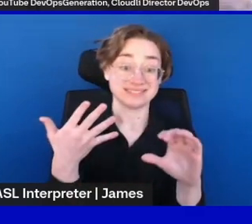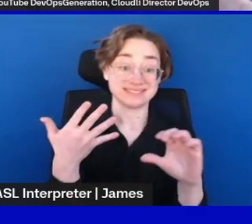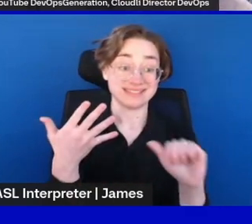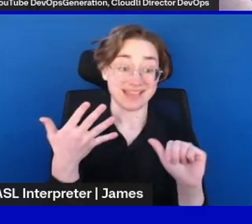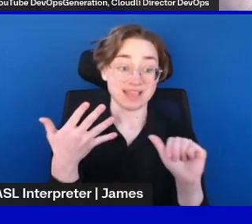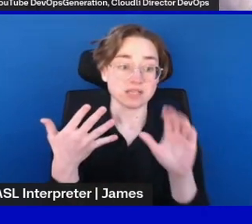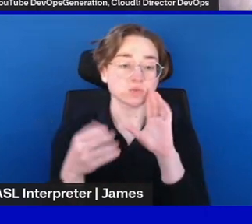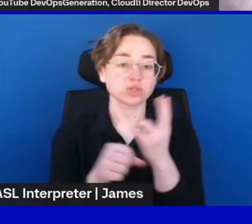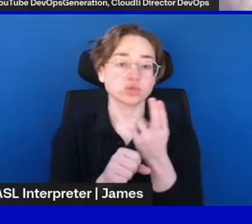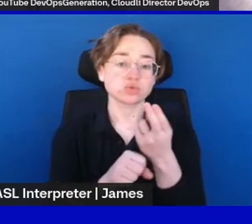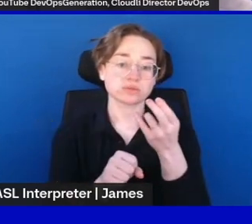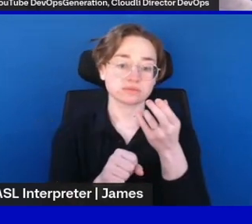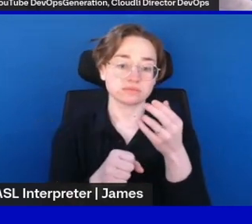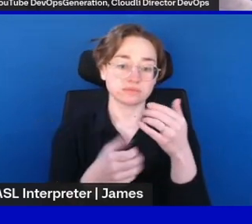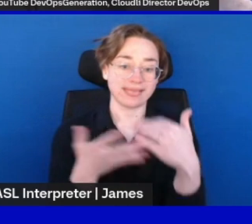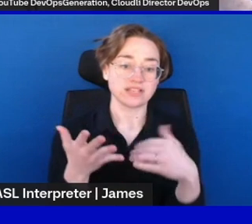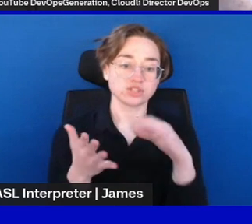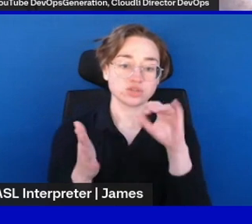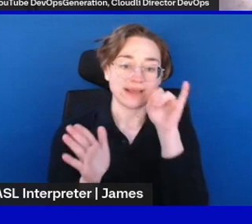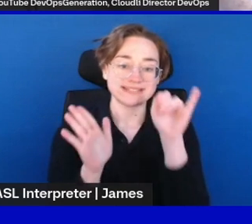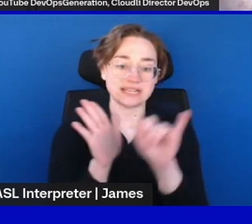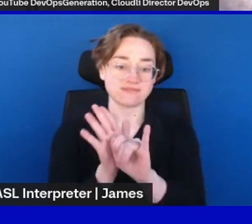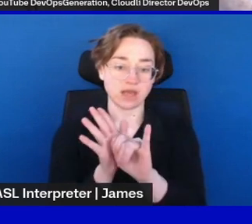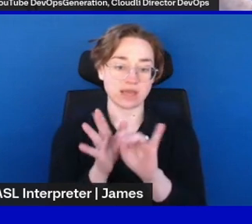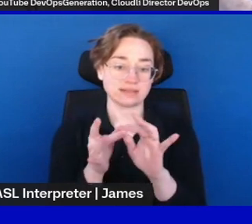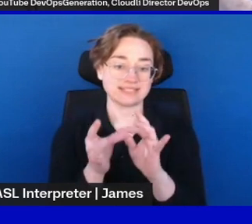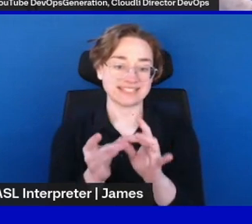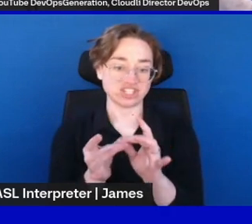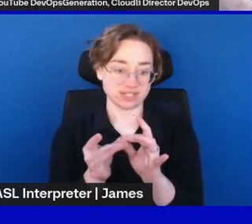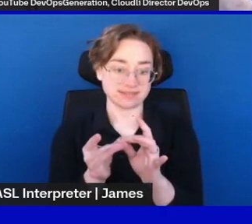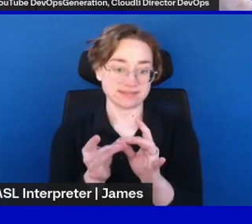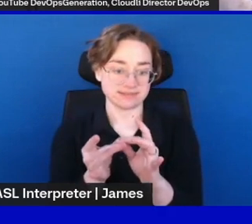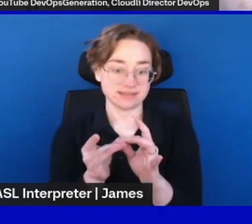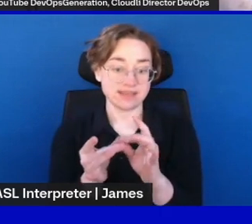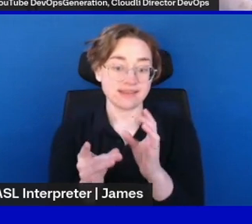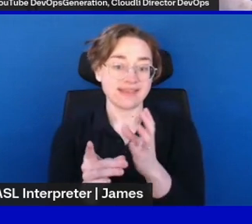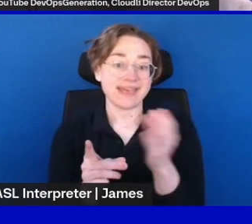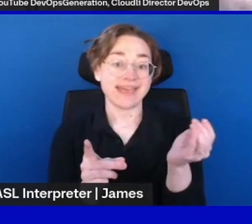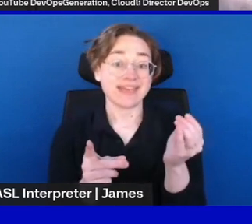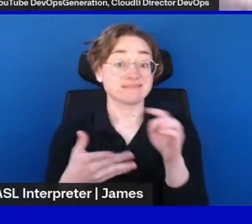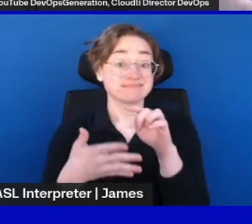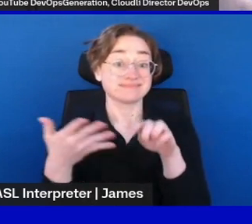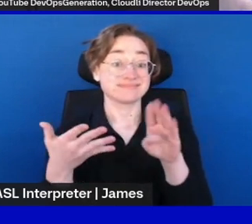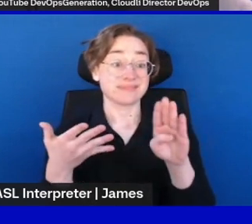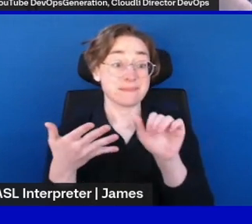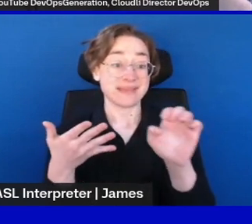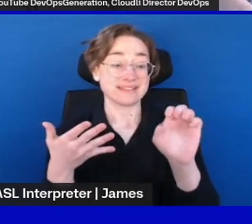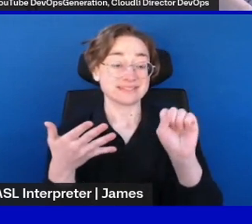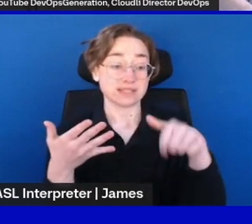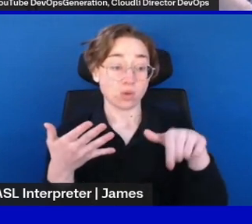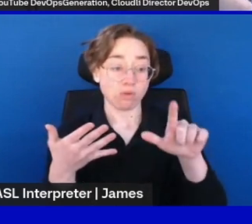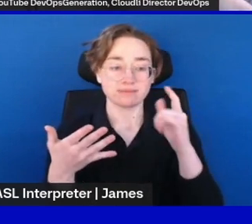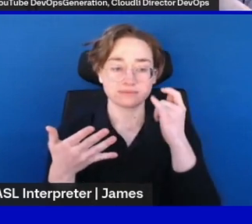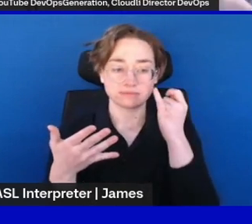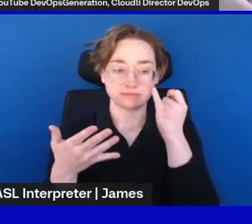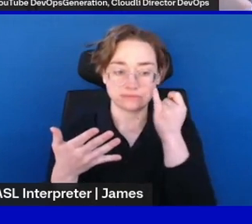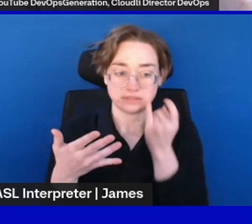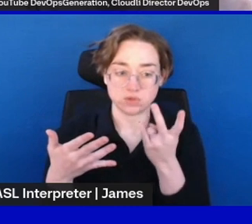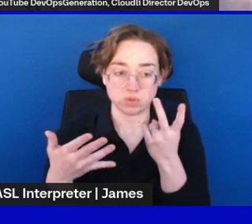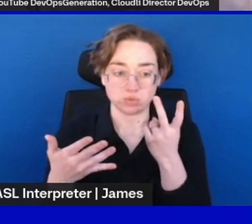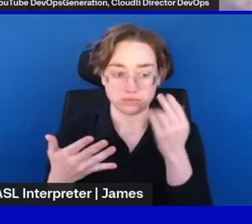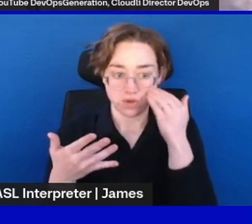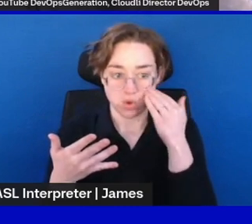identify certificates provided by incoming connections. And I have this base SQL. If you know MySQL Dockers, anything in this folder